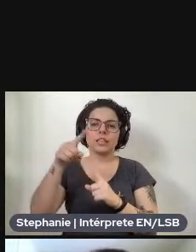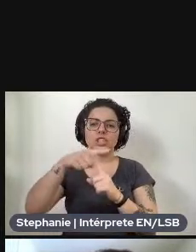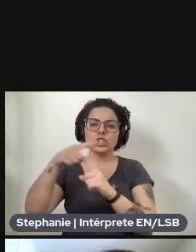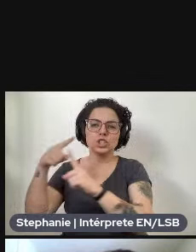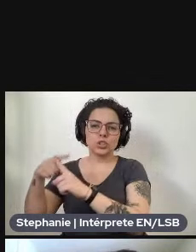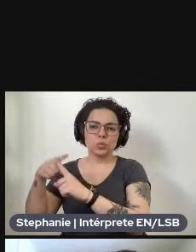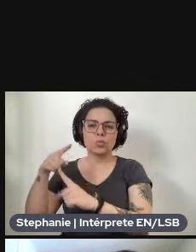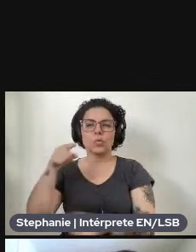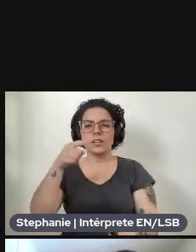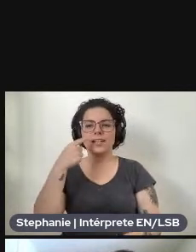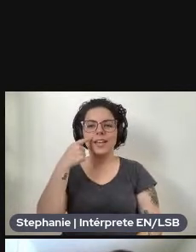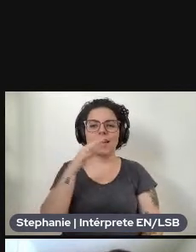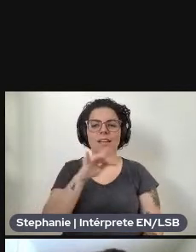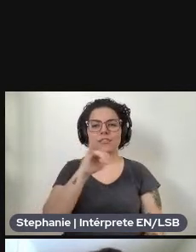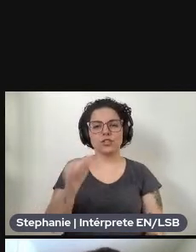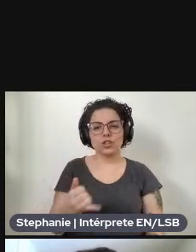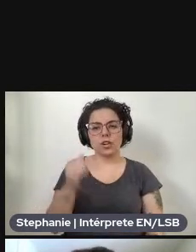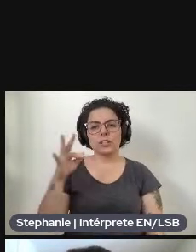one.